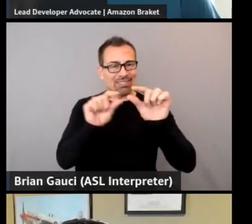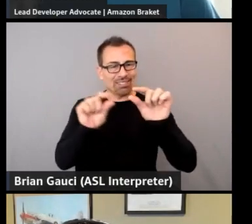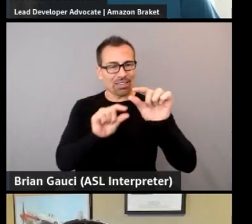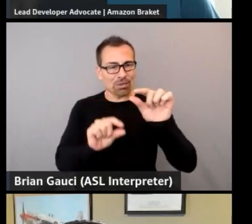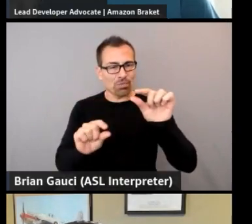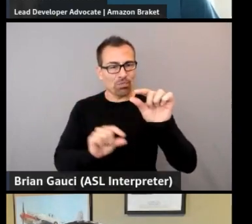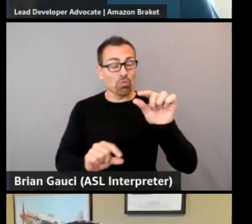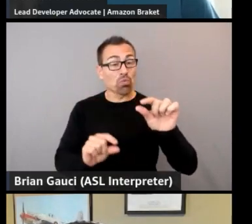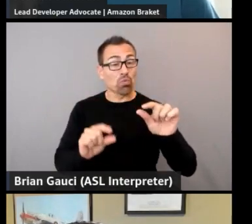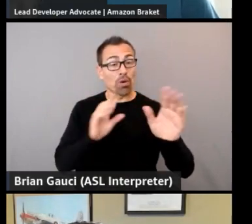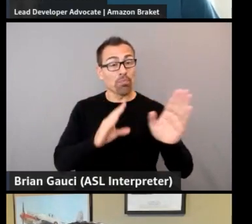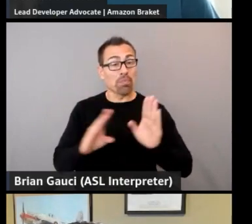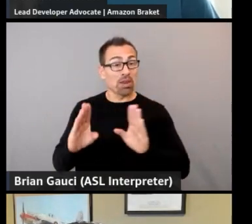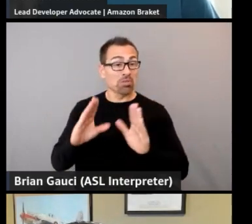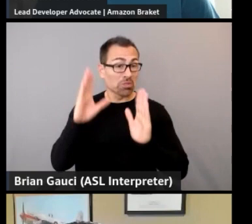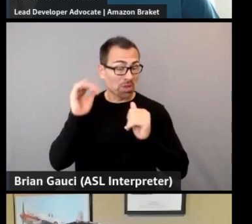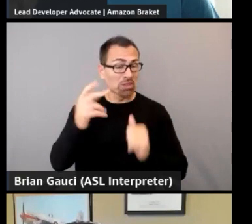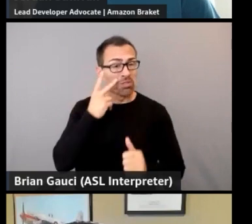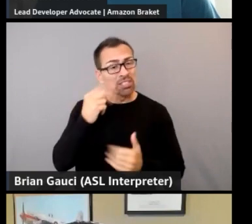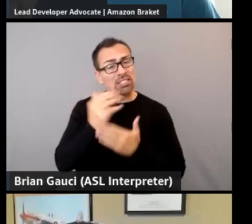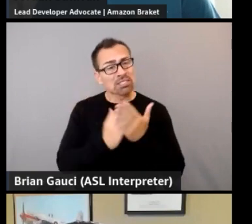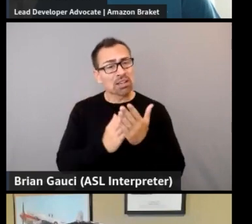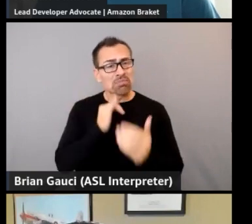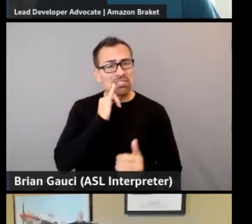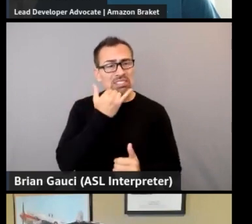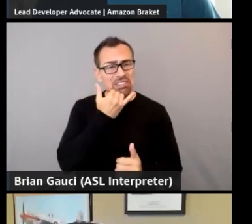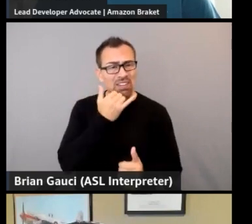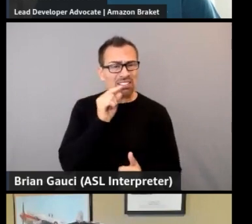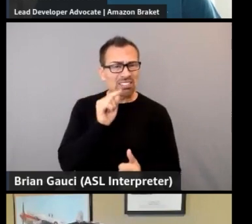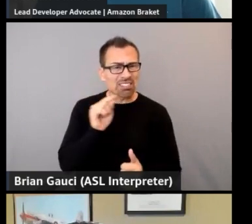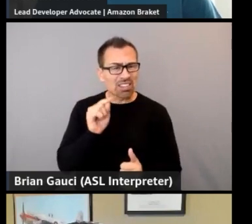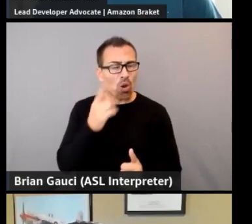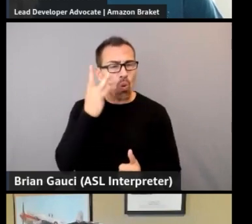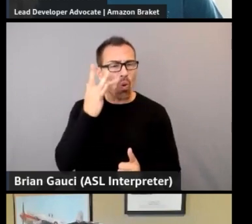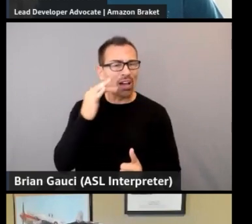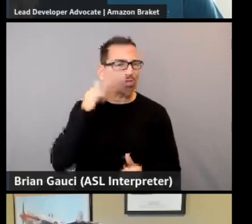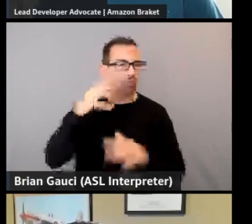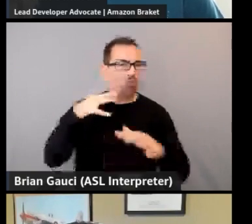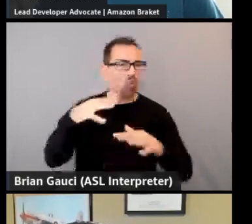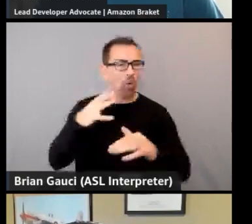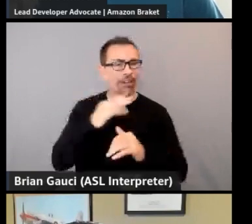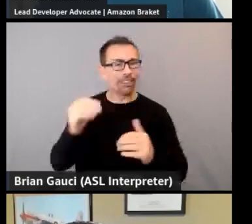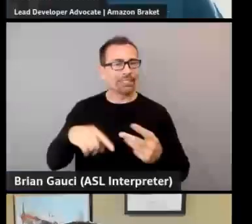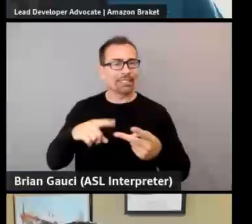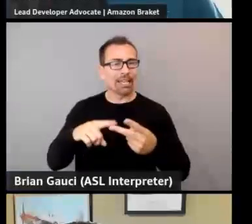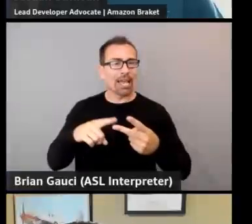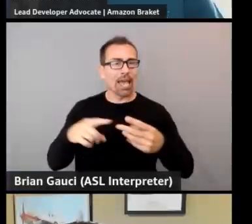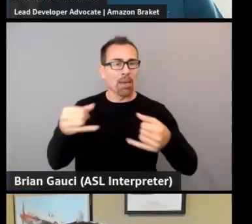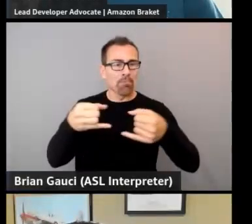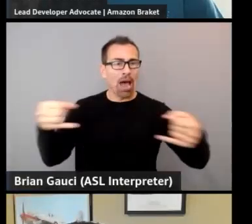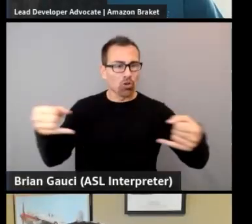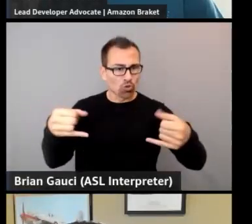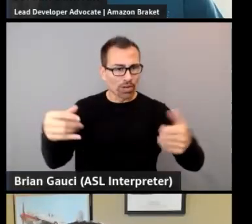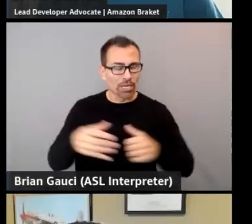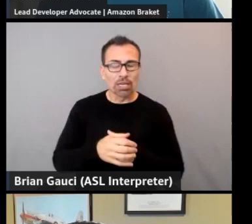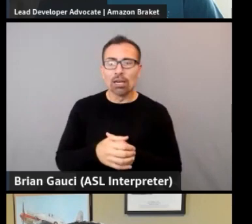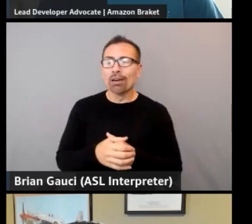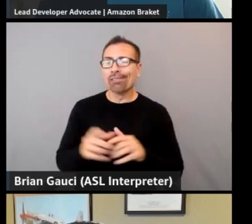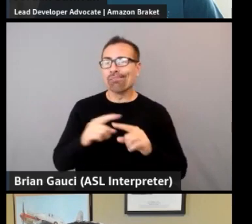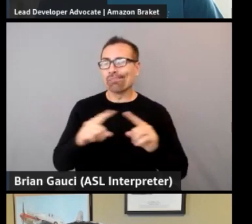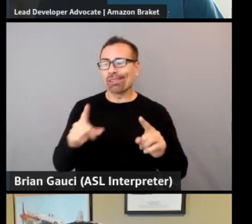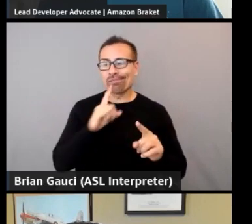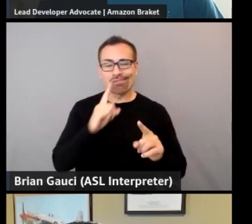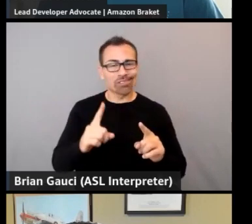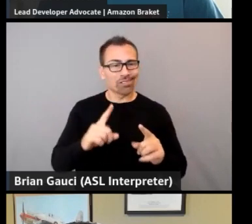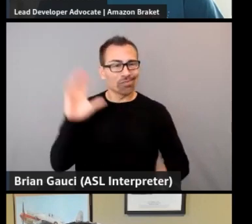some defects here and there. They are due to noise and due to boundary effects. But overall, we get the